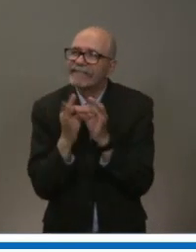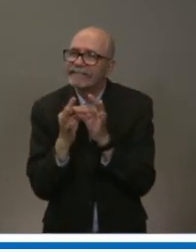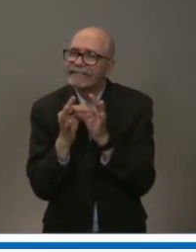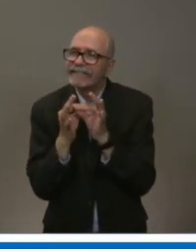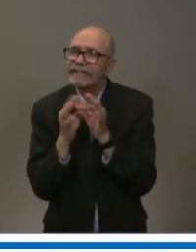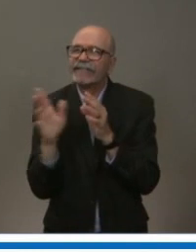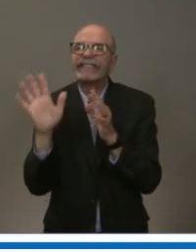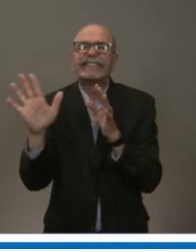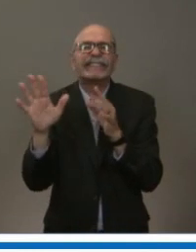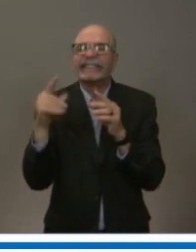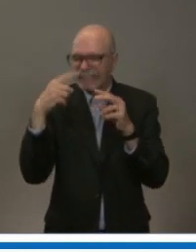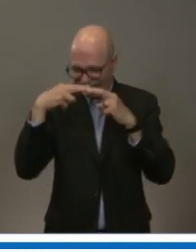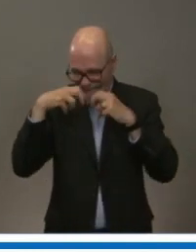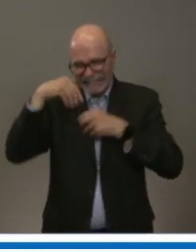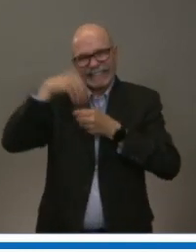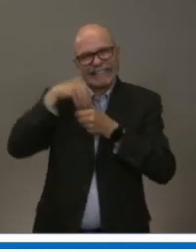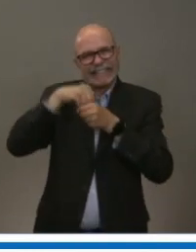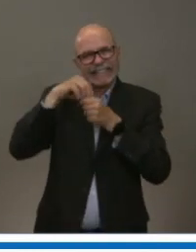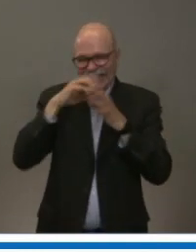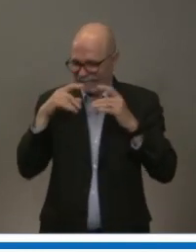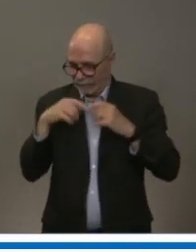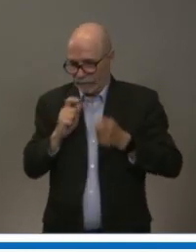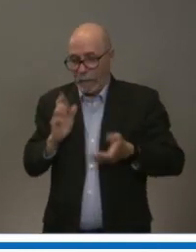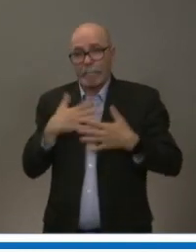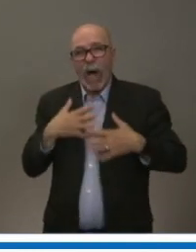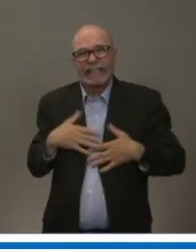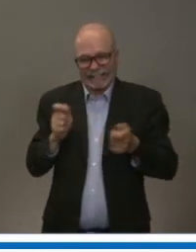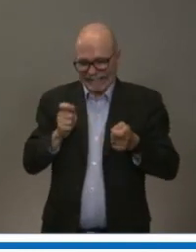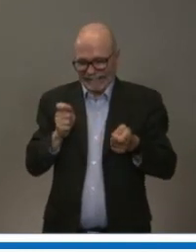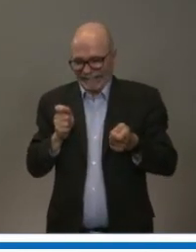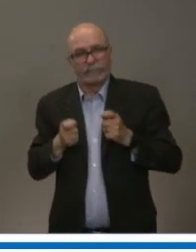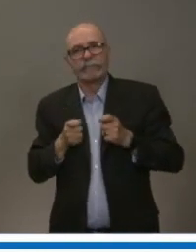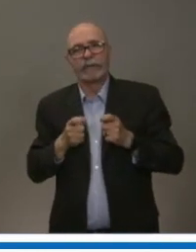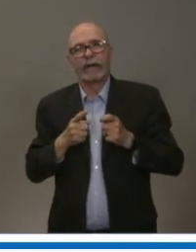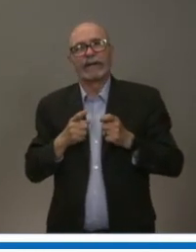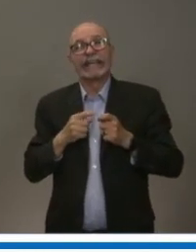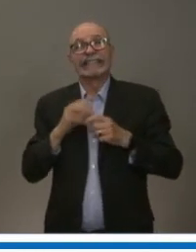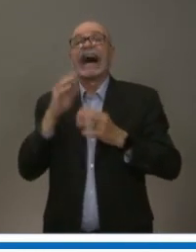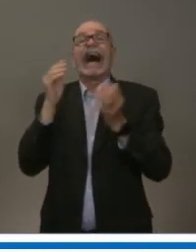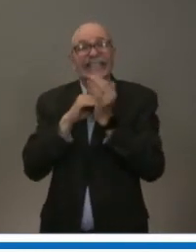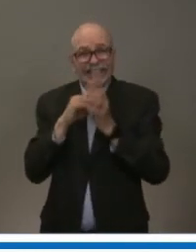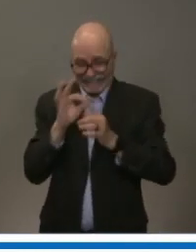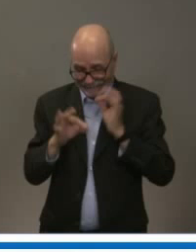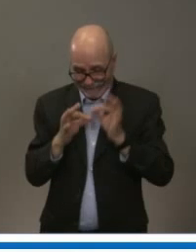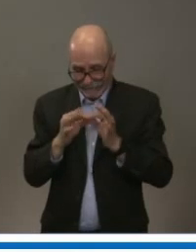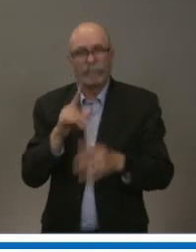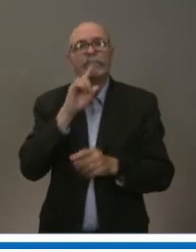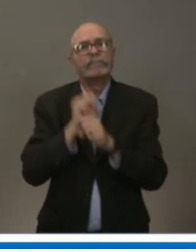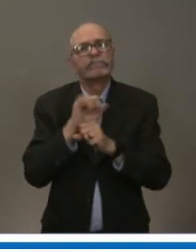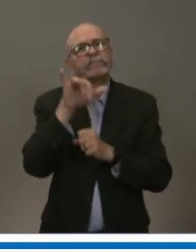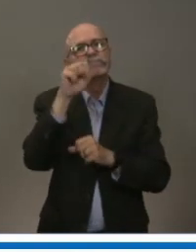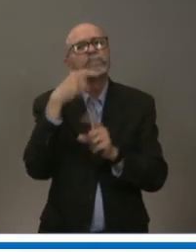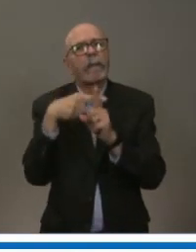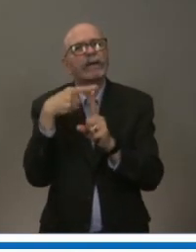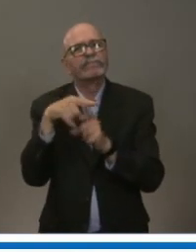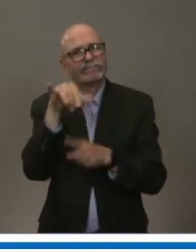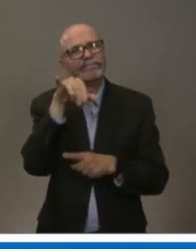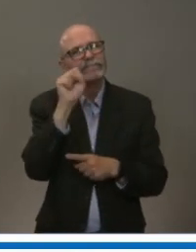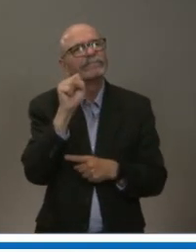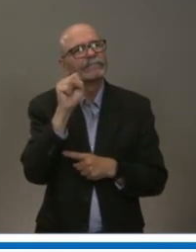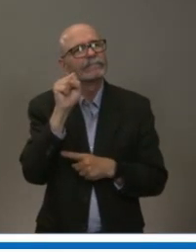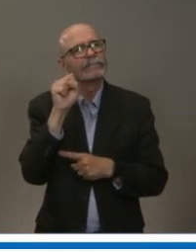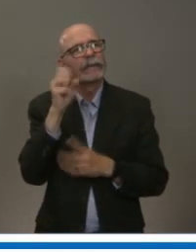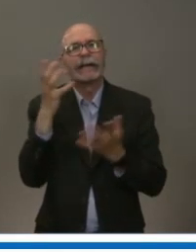back positive. As a result of that, there's my understanding this morning that there's been a directive in the health authority